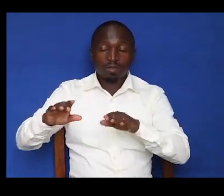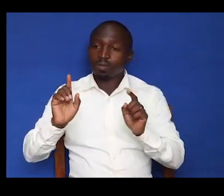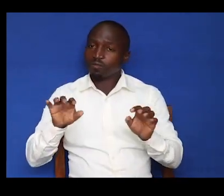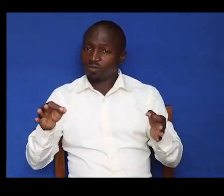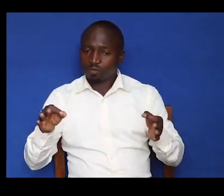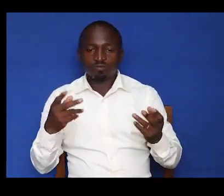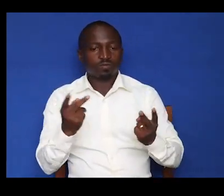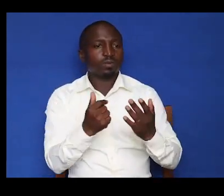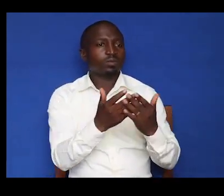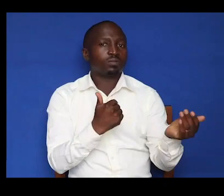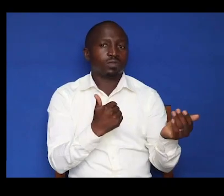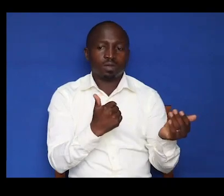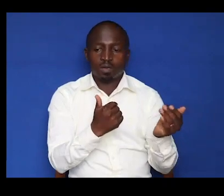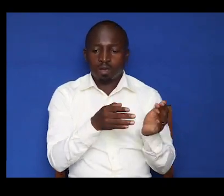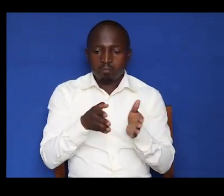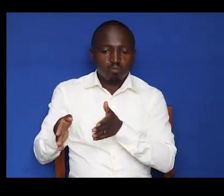influences ocean currents,